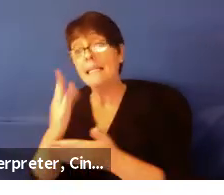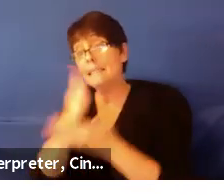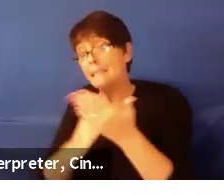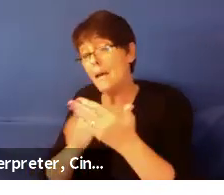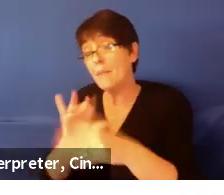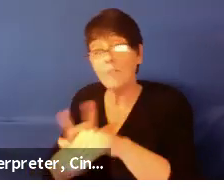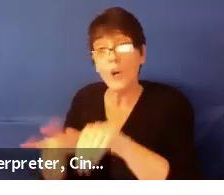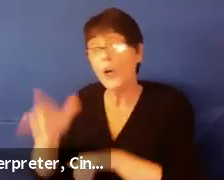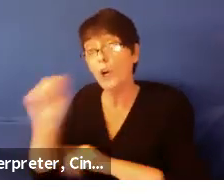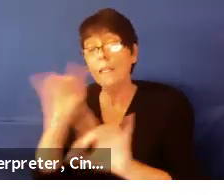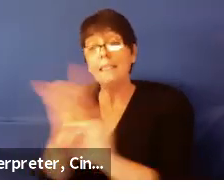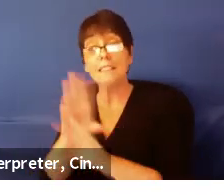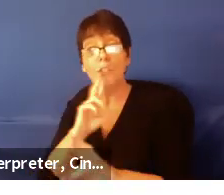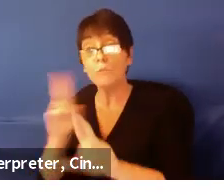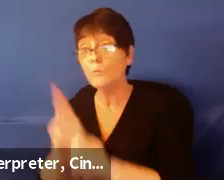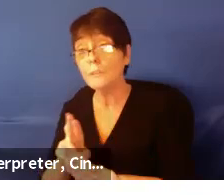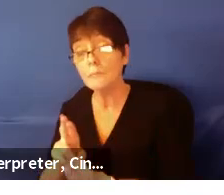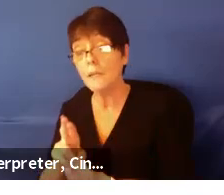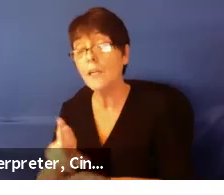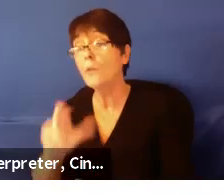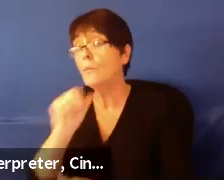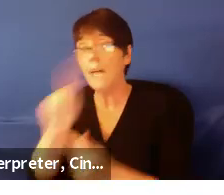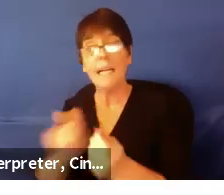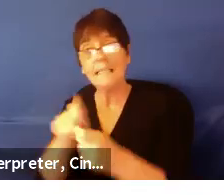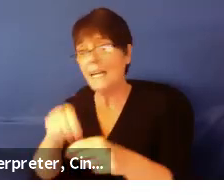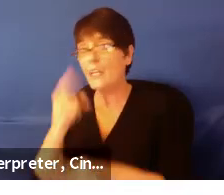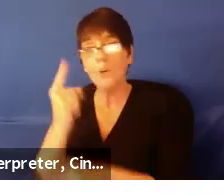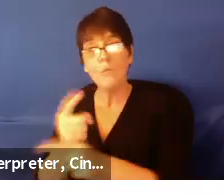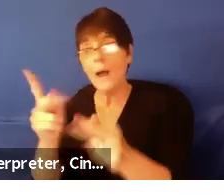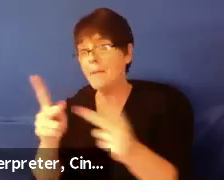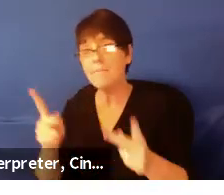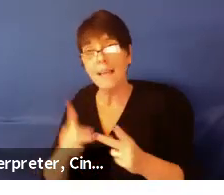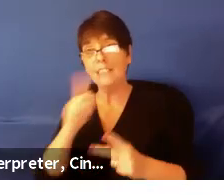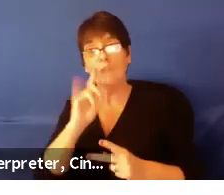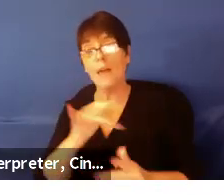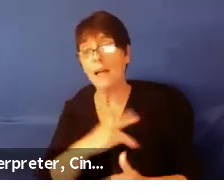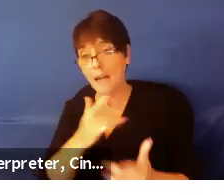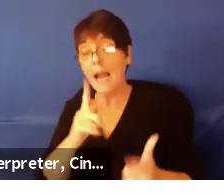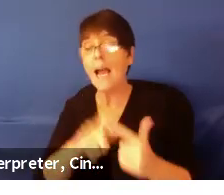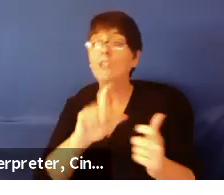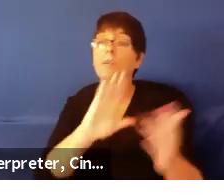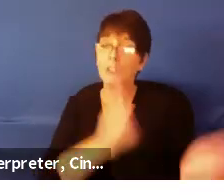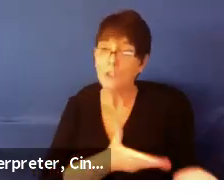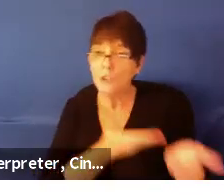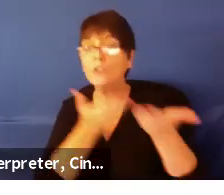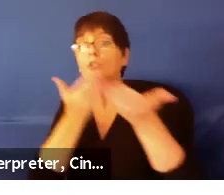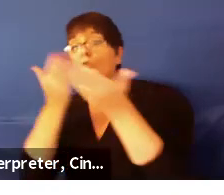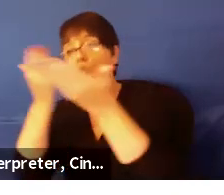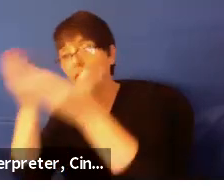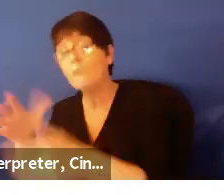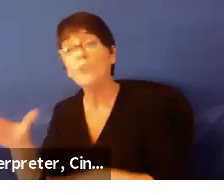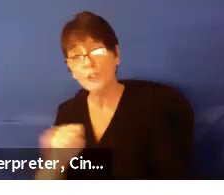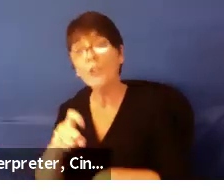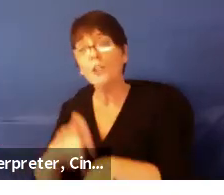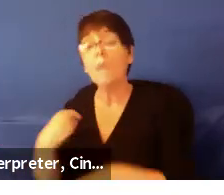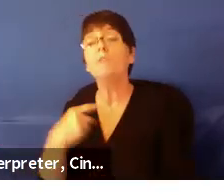early disaster response, it wasn't exactly in the right place for the event and had to be transferred, which was time. So we